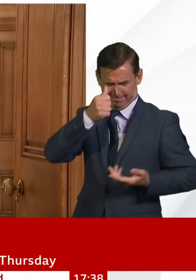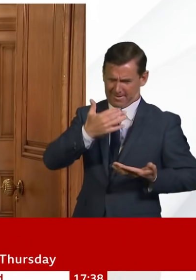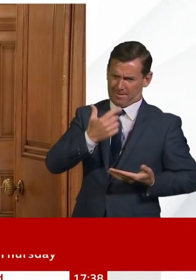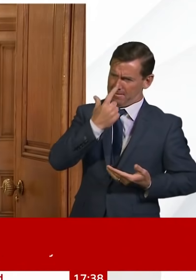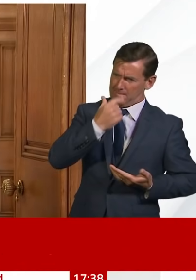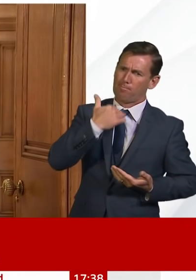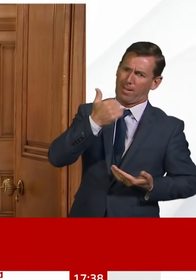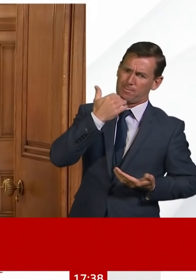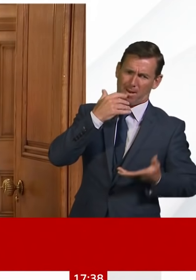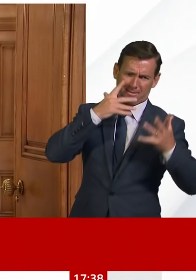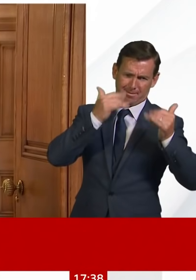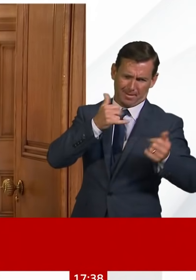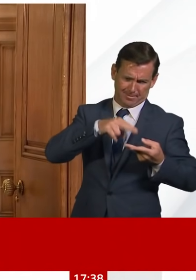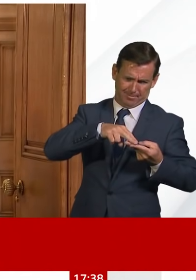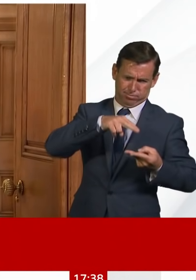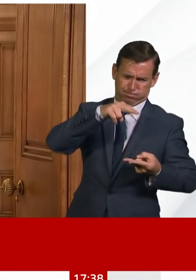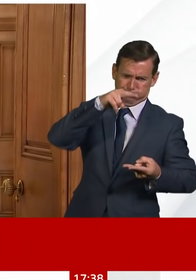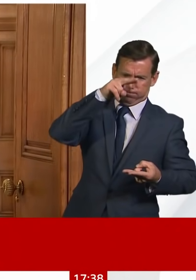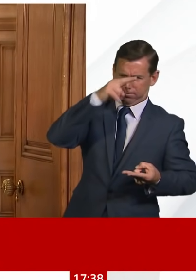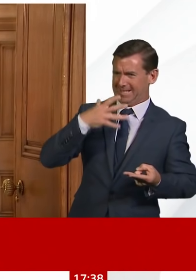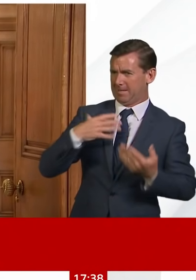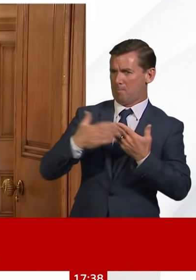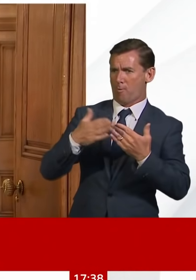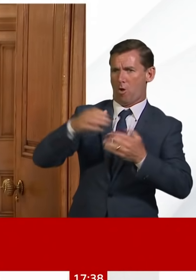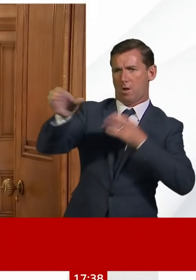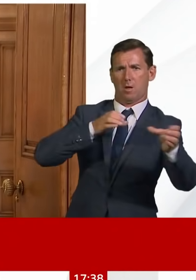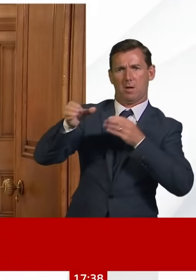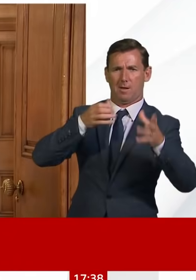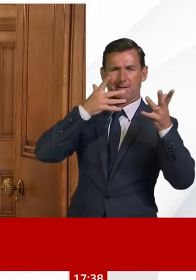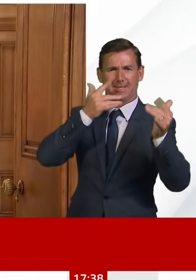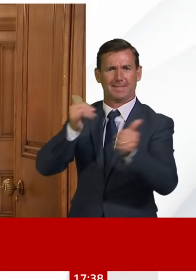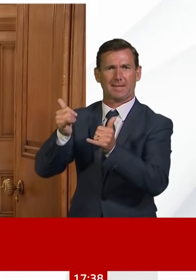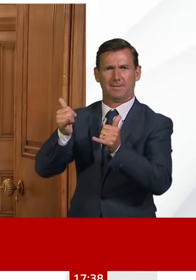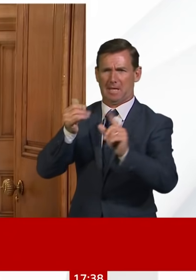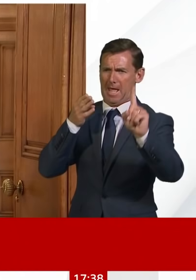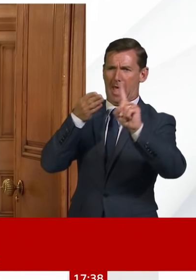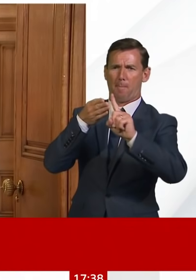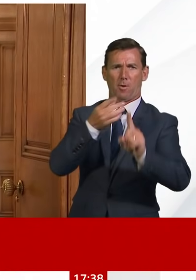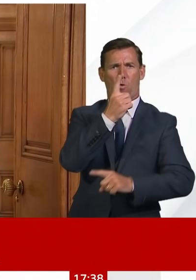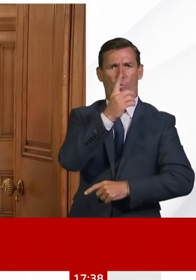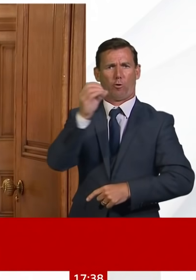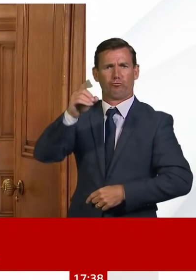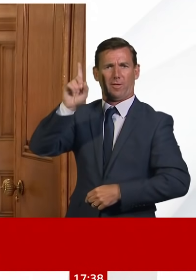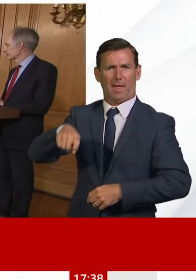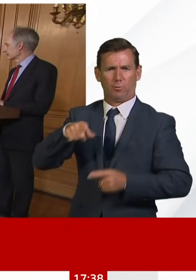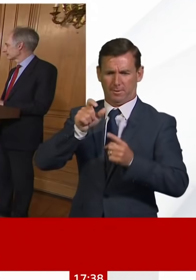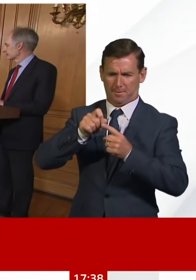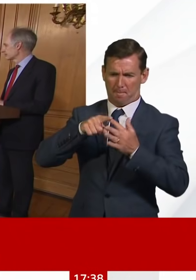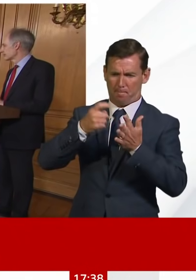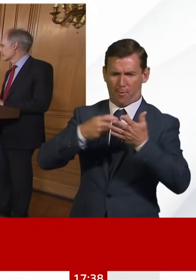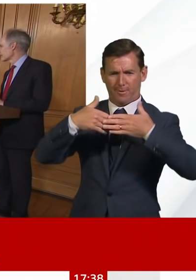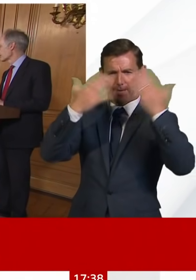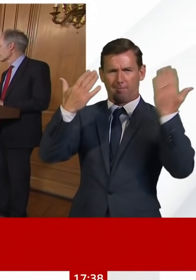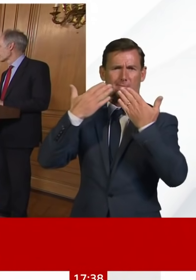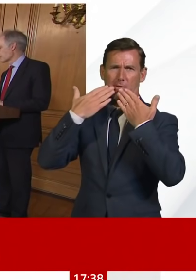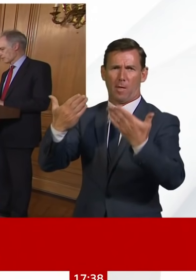that capacity is increasingly available on the road to 100,000 tests a day. Thanks, Chris. Pippa Creer